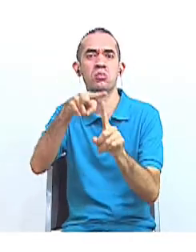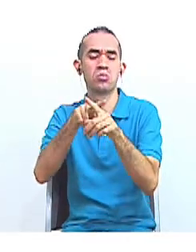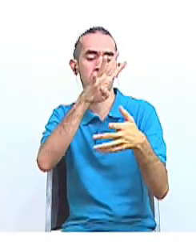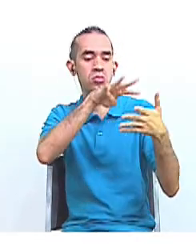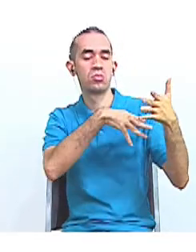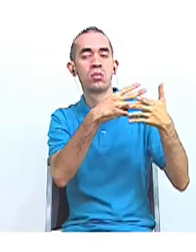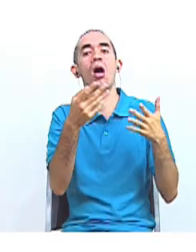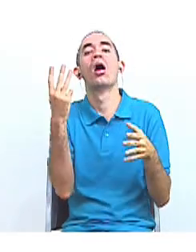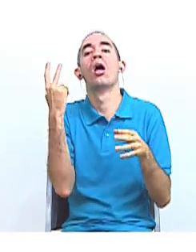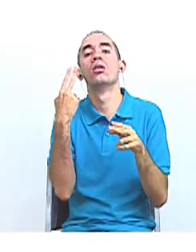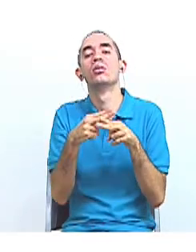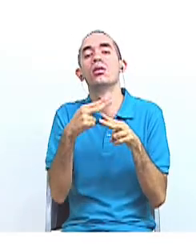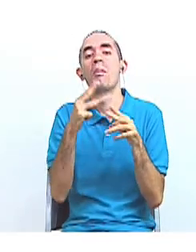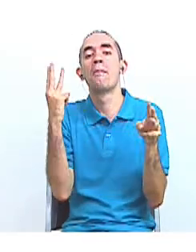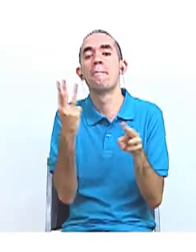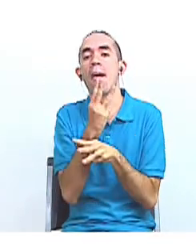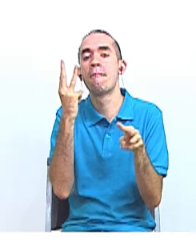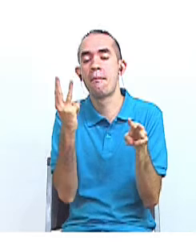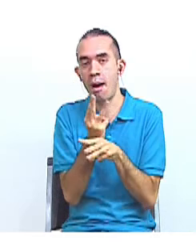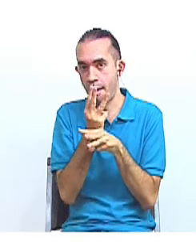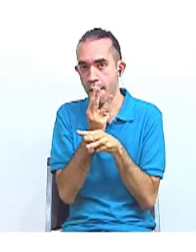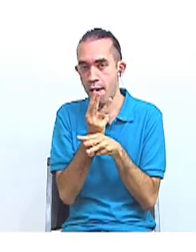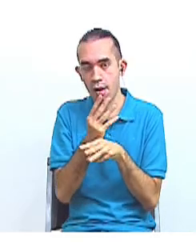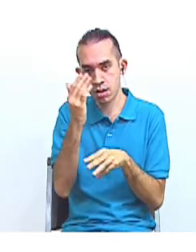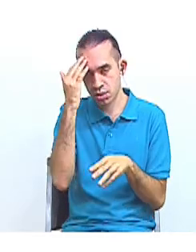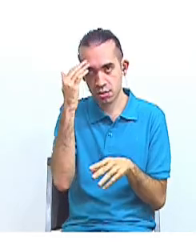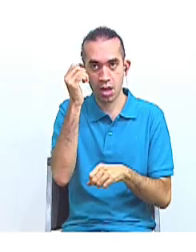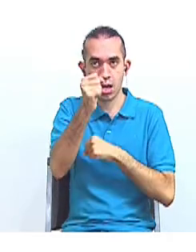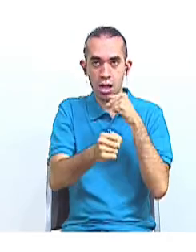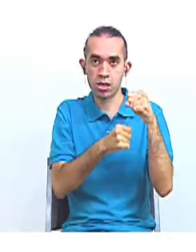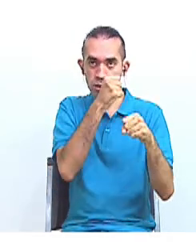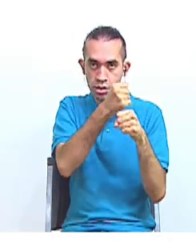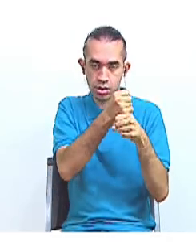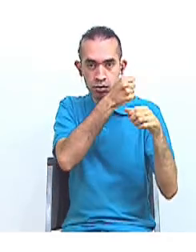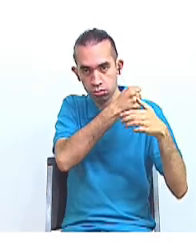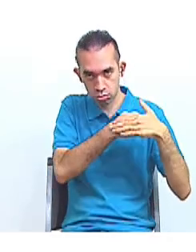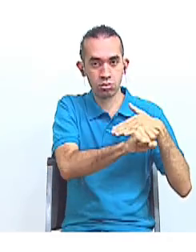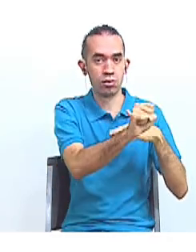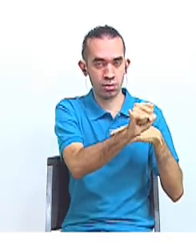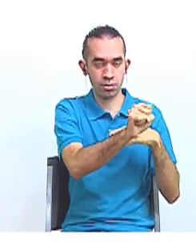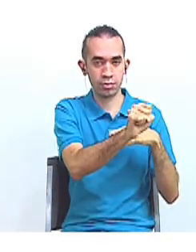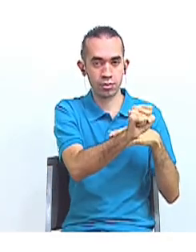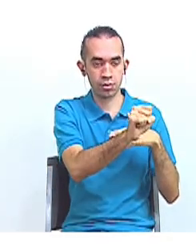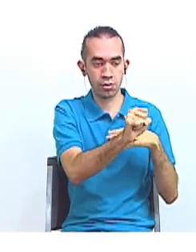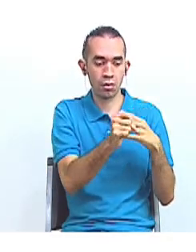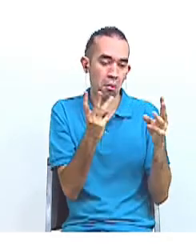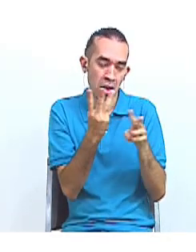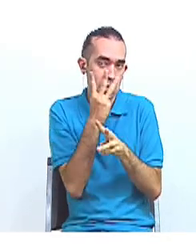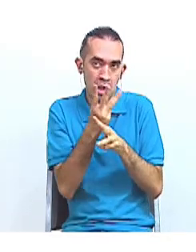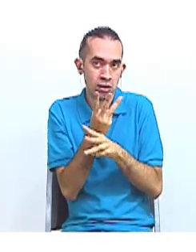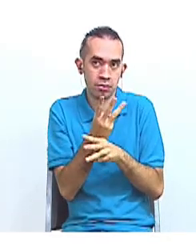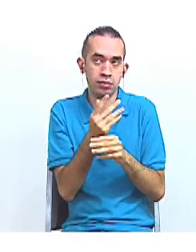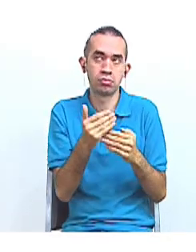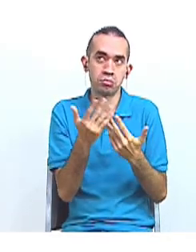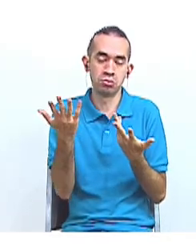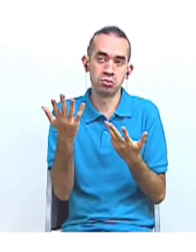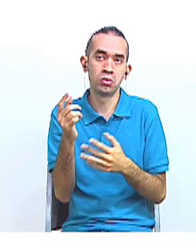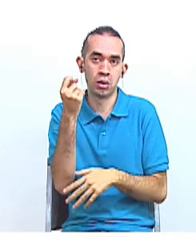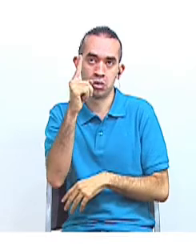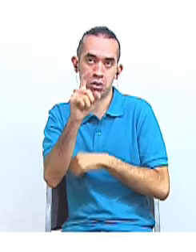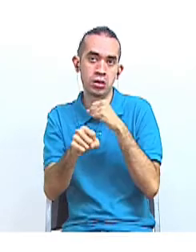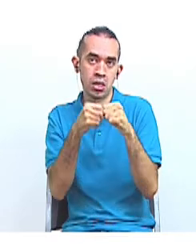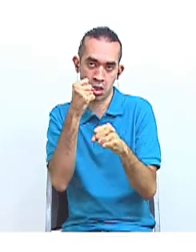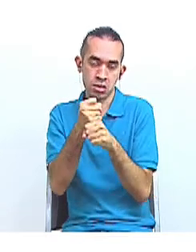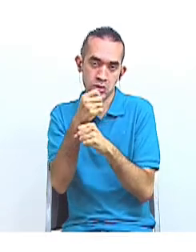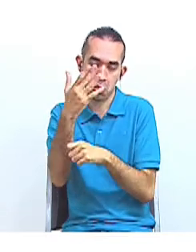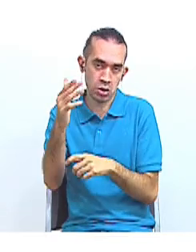math is very important here. We know the year she was born, then we do the math. She was 11 at